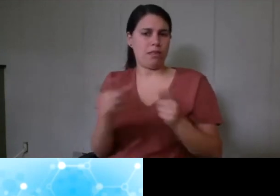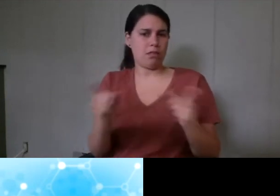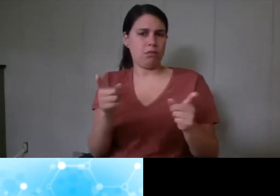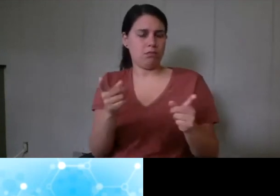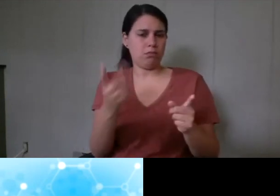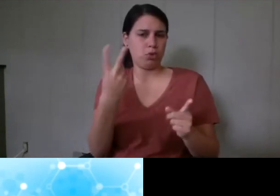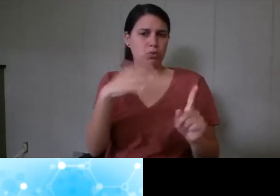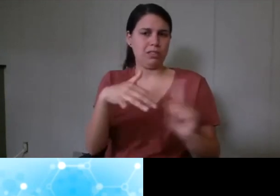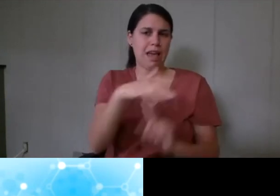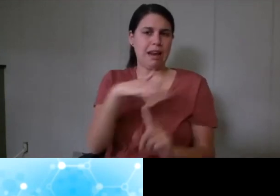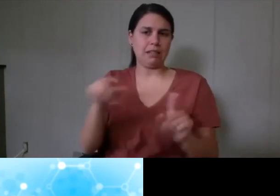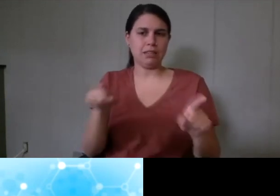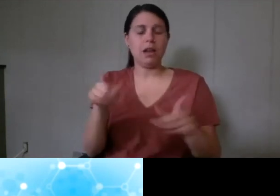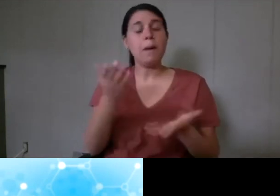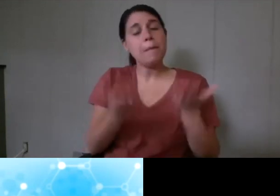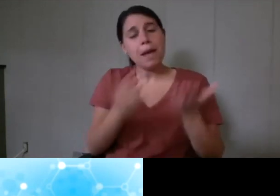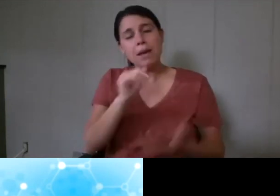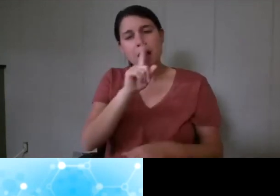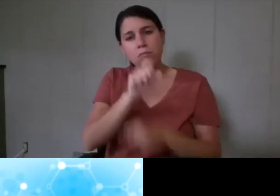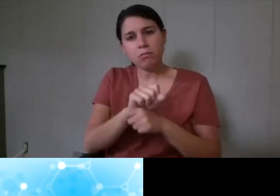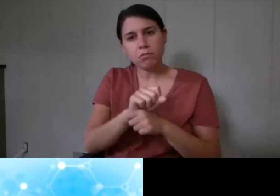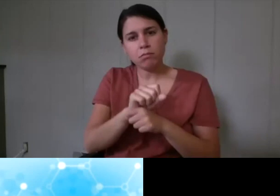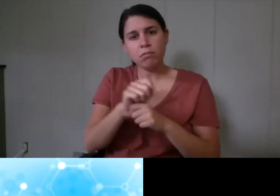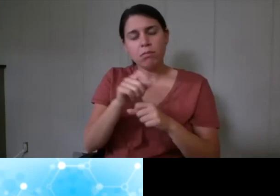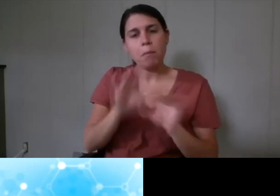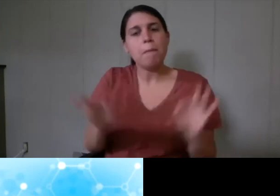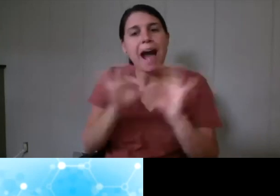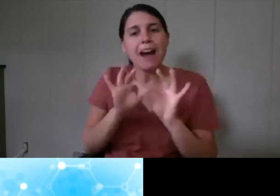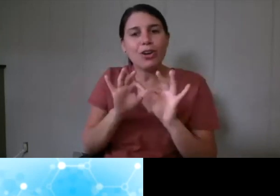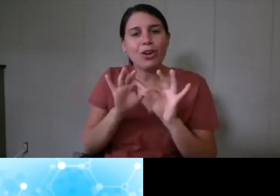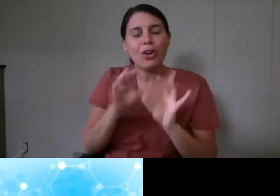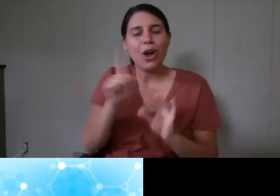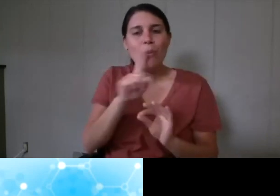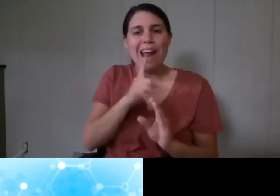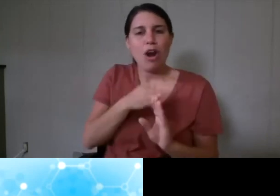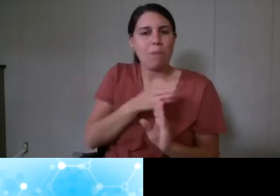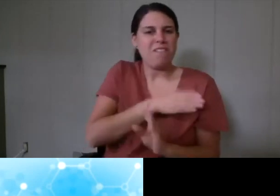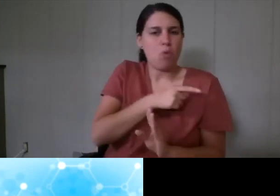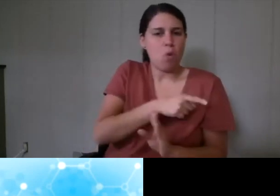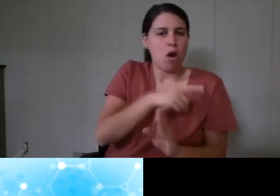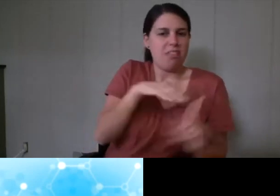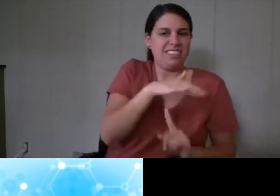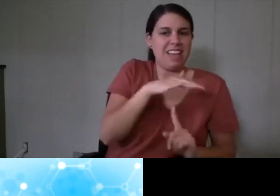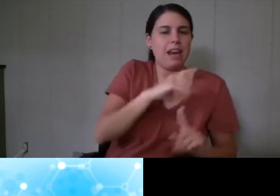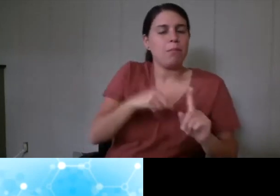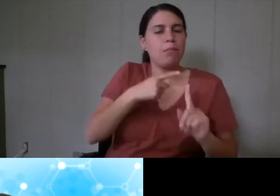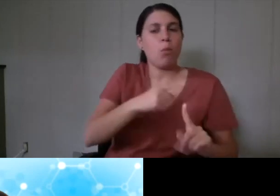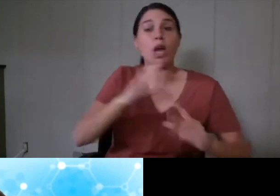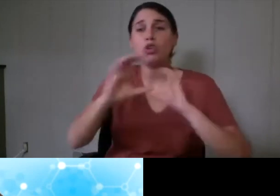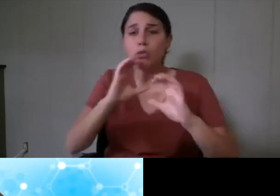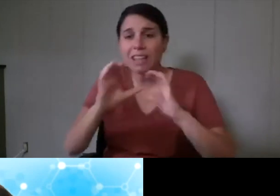maybe it doesn't matter so much where you were before as to how much communication is going on during